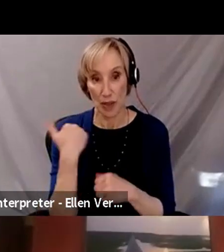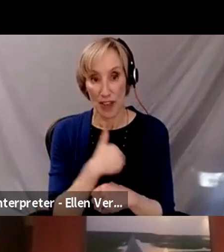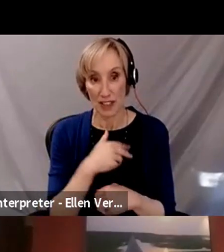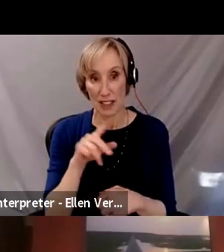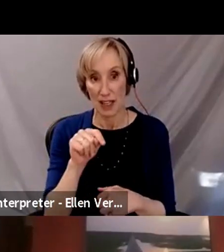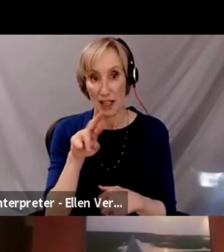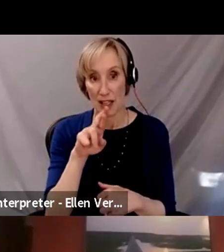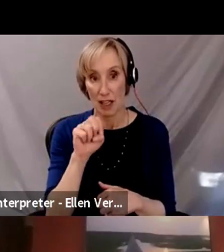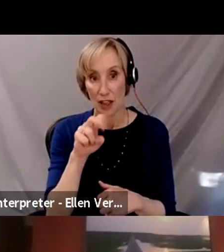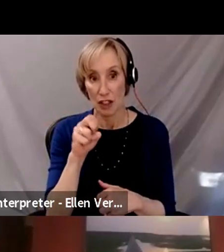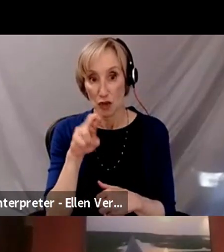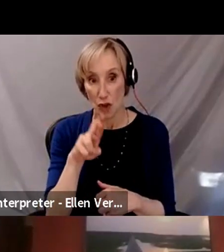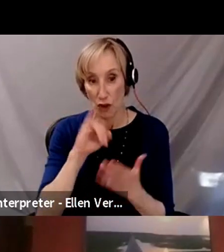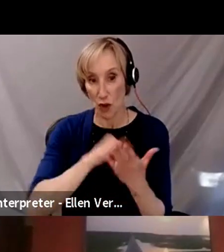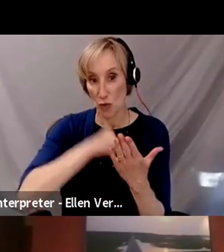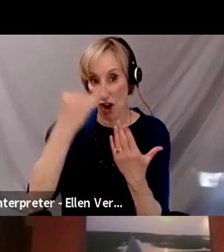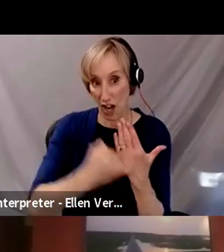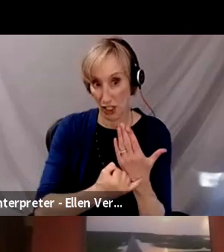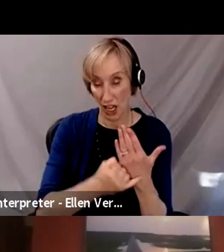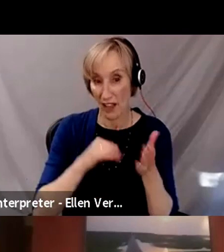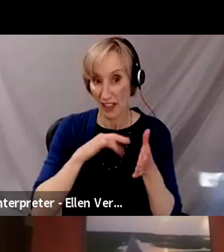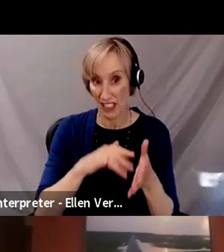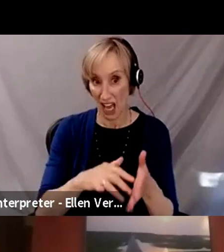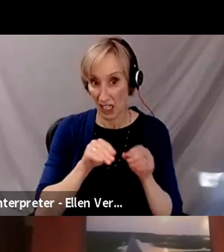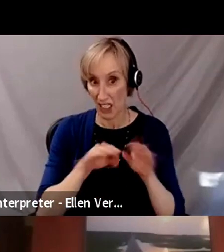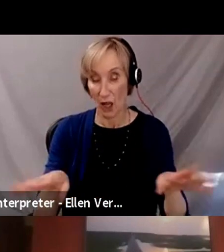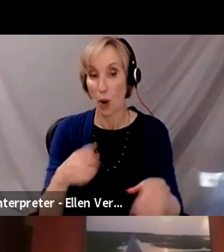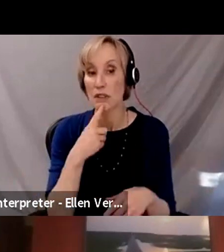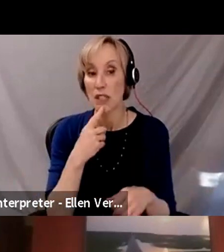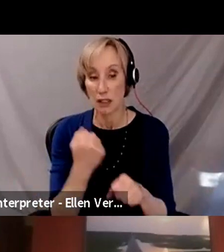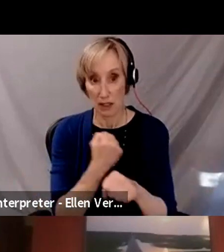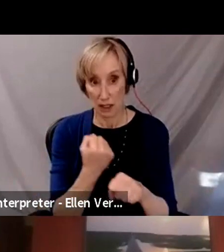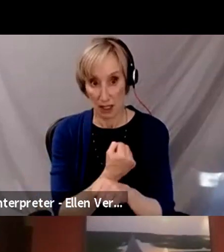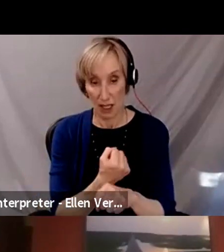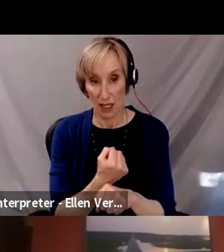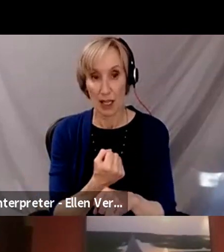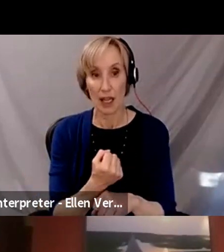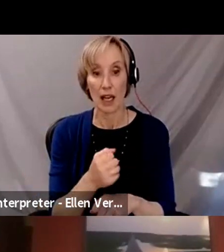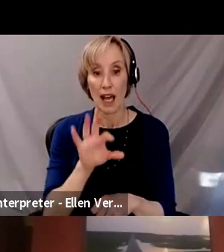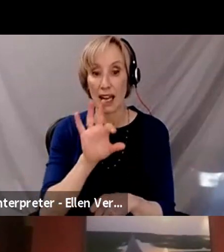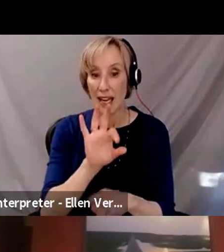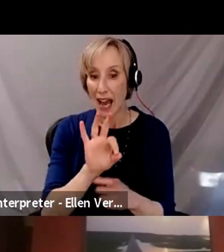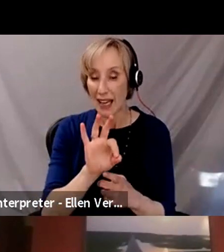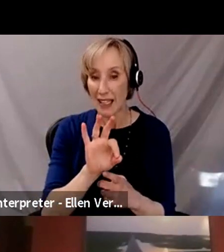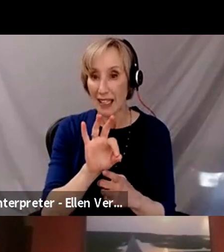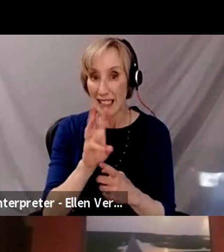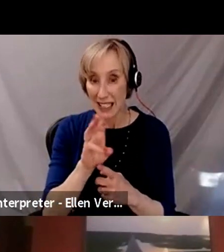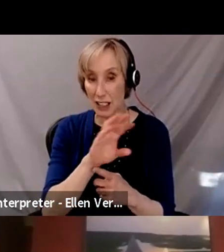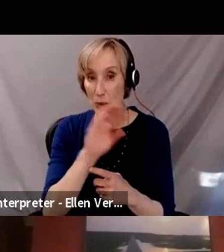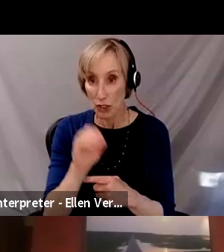study, and it says in that 96% of people who identify, I believe it was LGBT